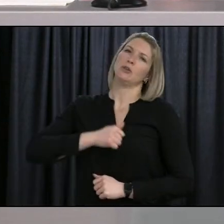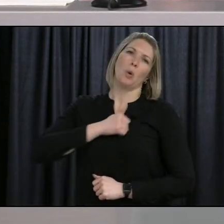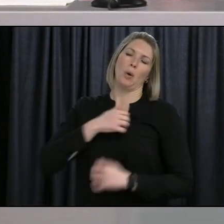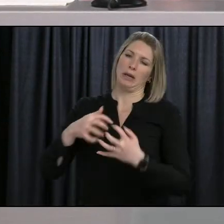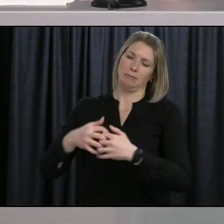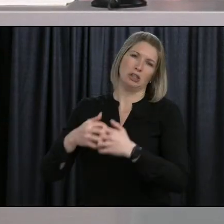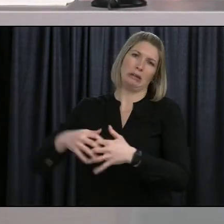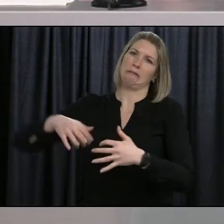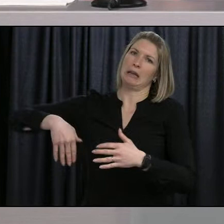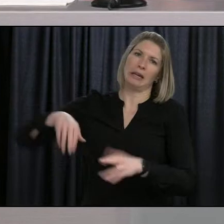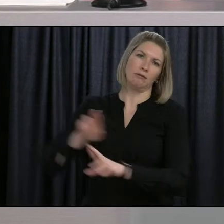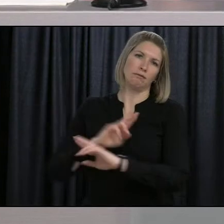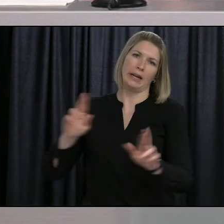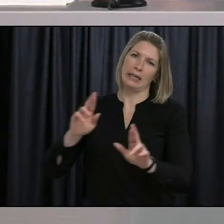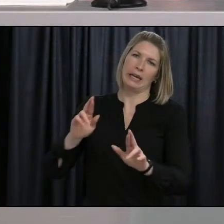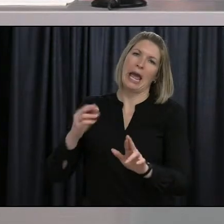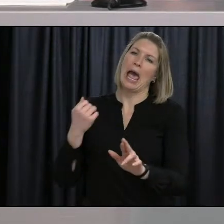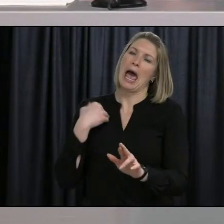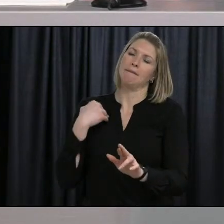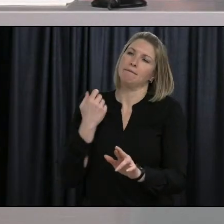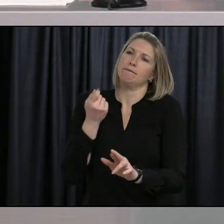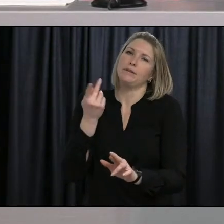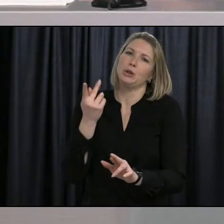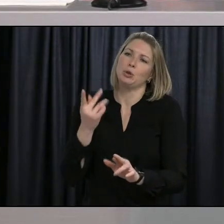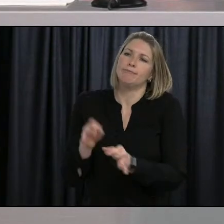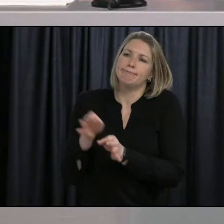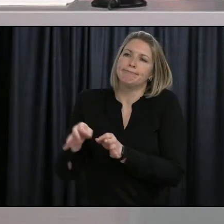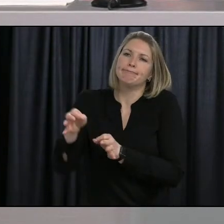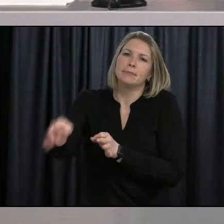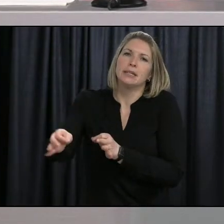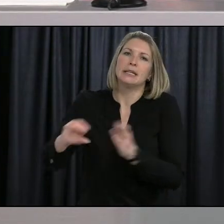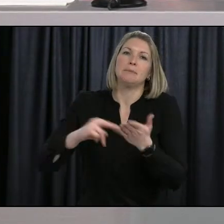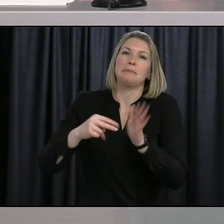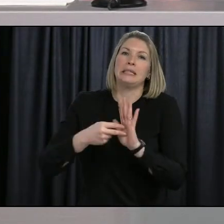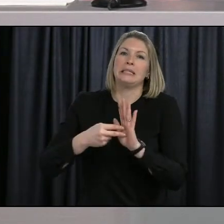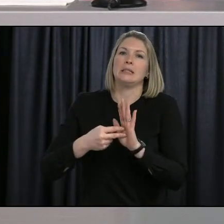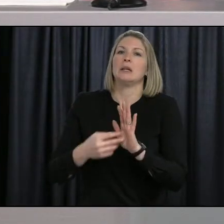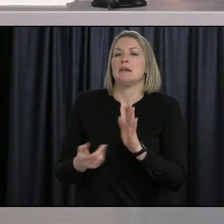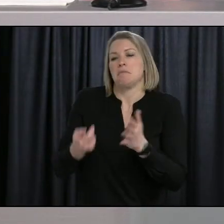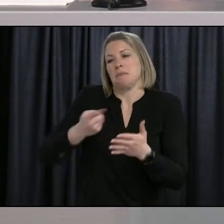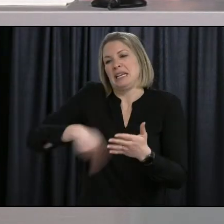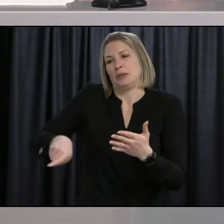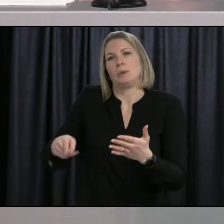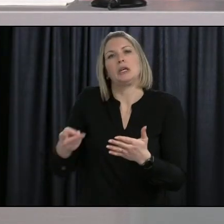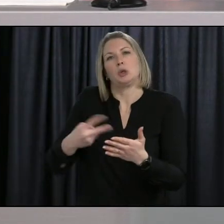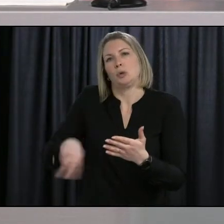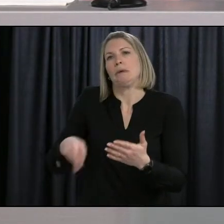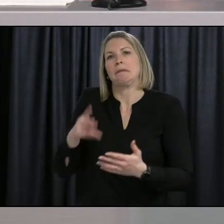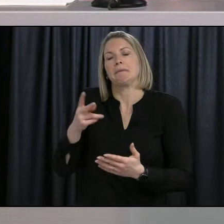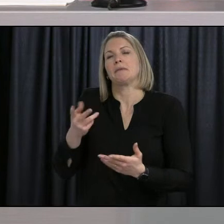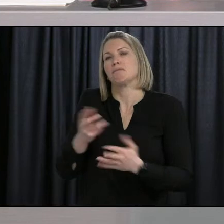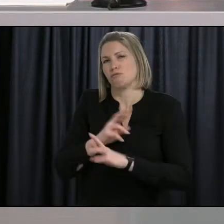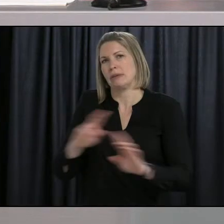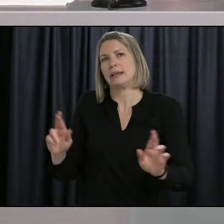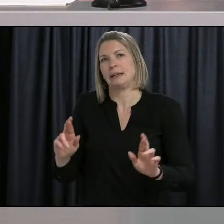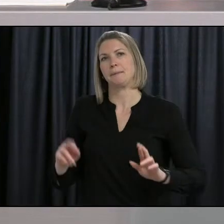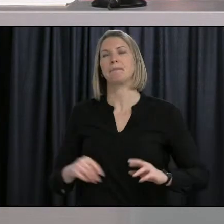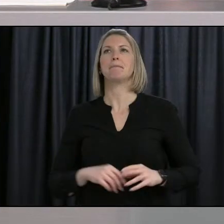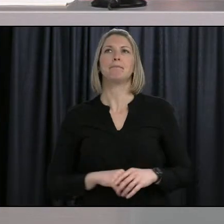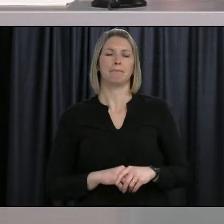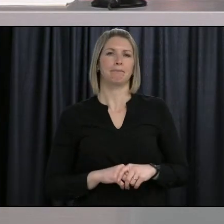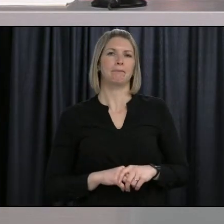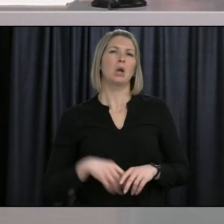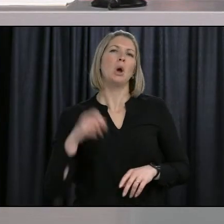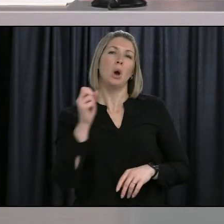it's not It's not up and running. All right. And as a follow-up, can I get a bit more detail on what exactly kind